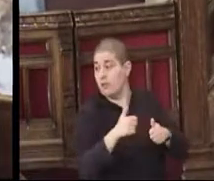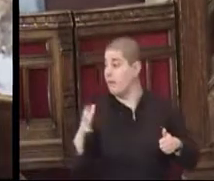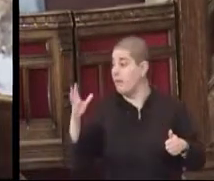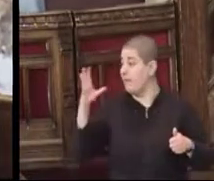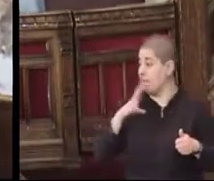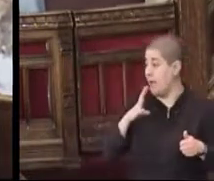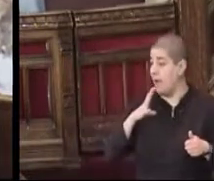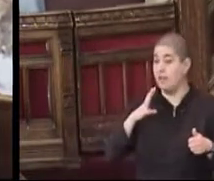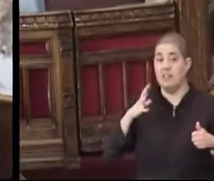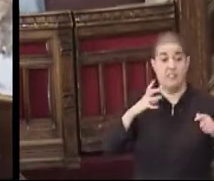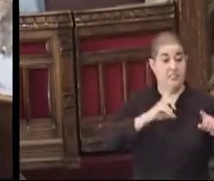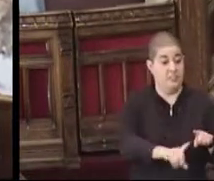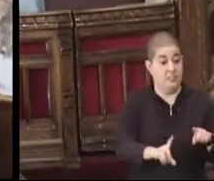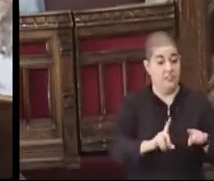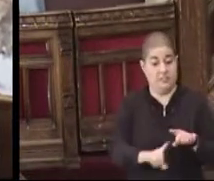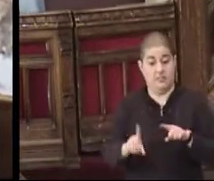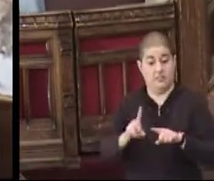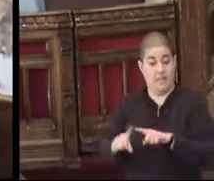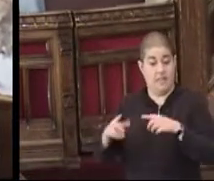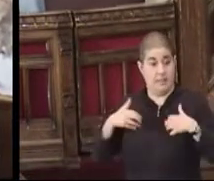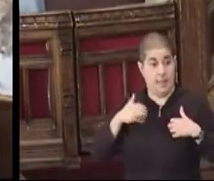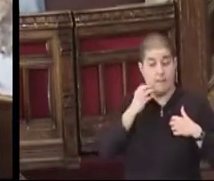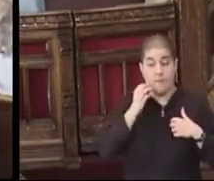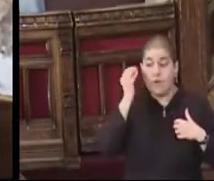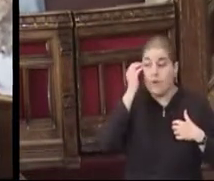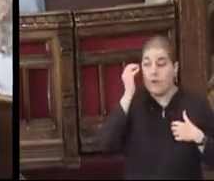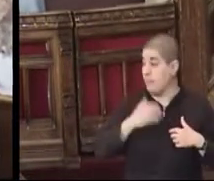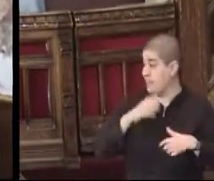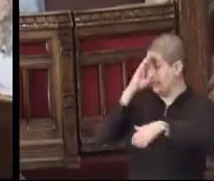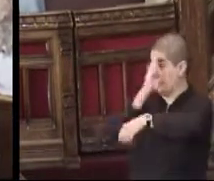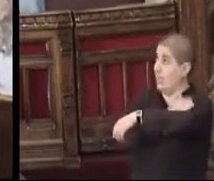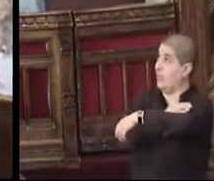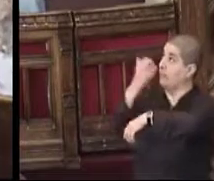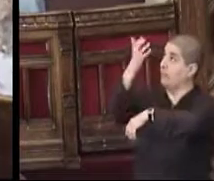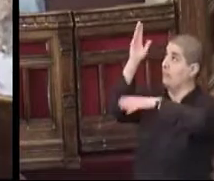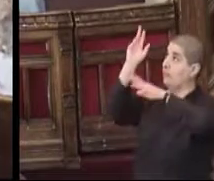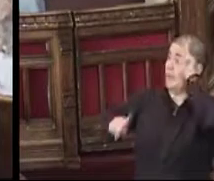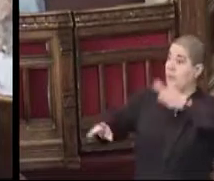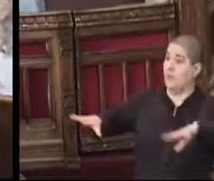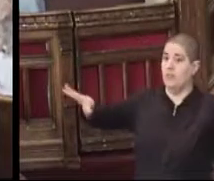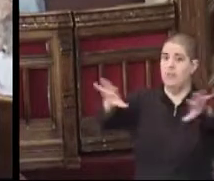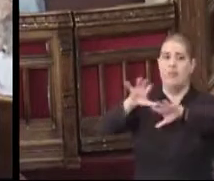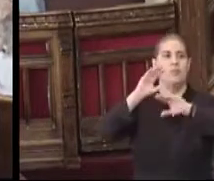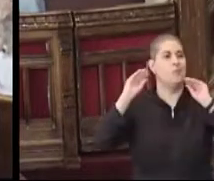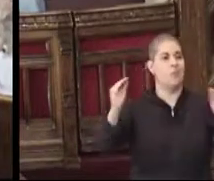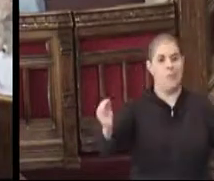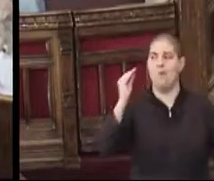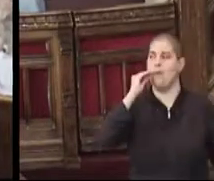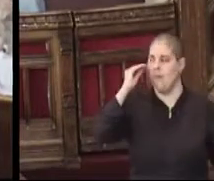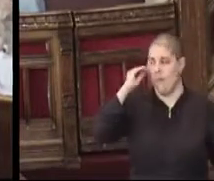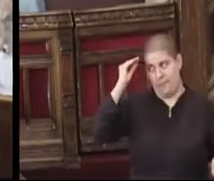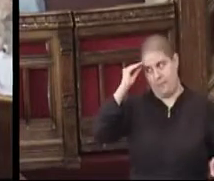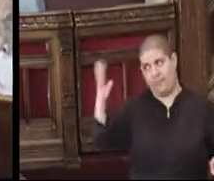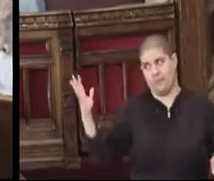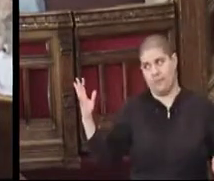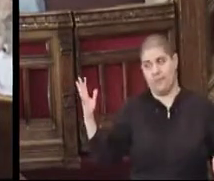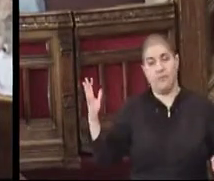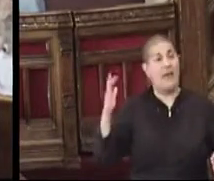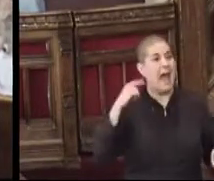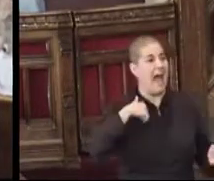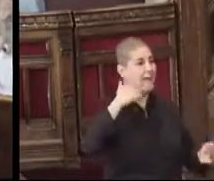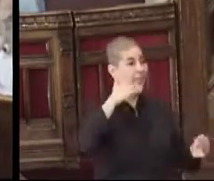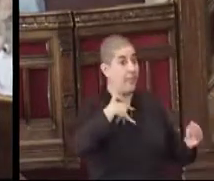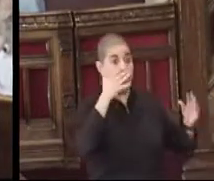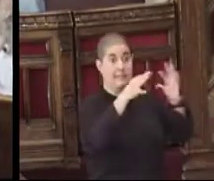"Foxes have dens and birds have nests, but the Son of Humanity will have no place to lay his head." So I think what Jesus